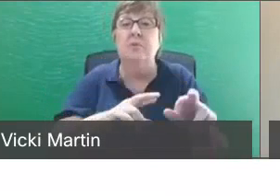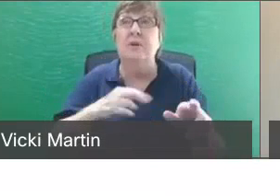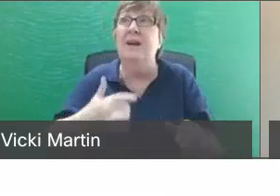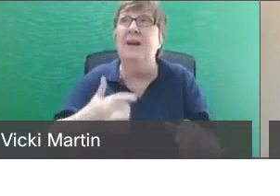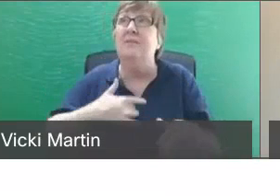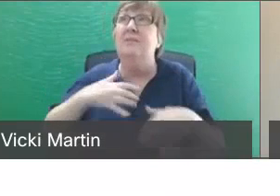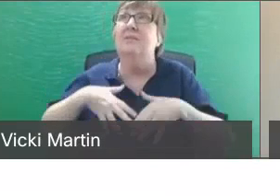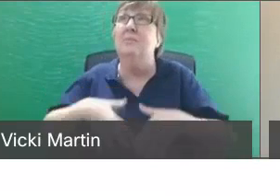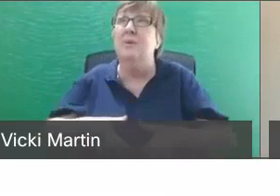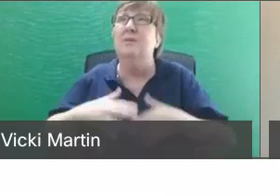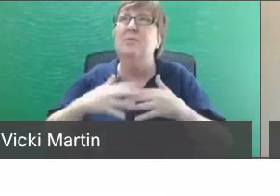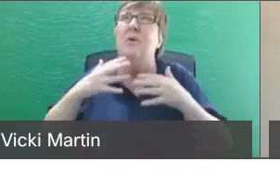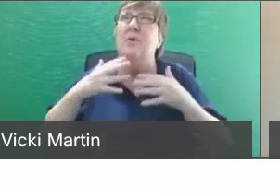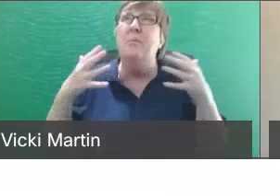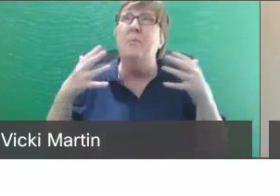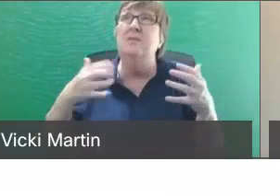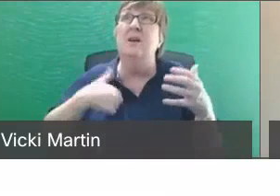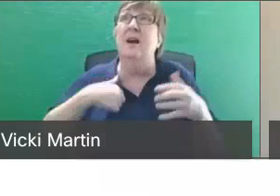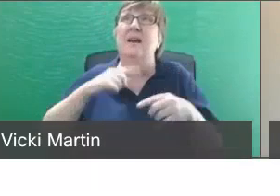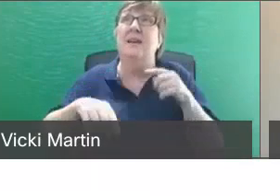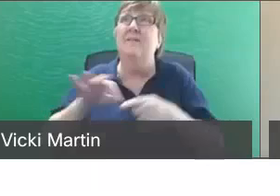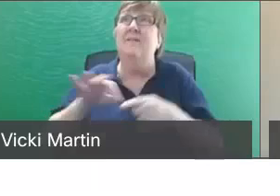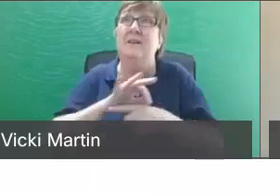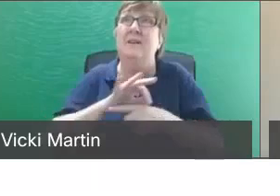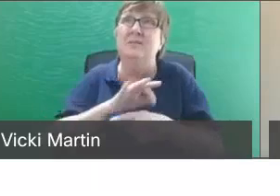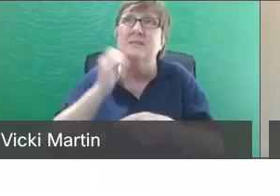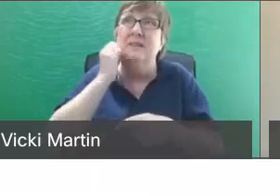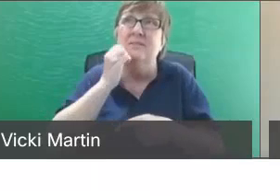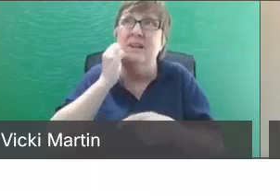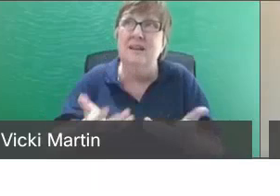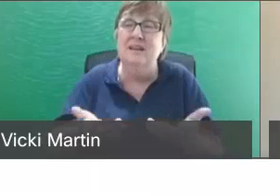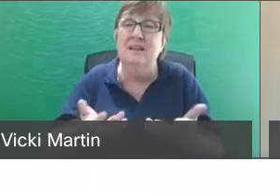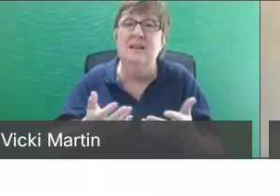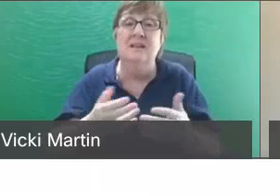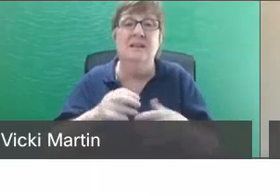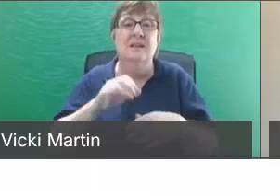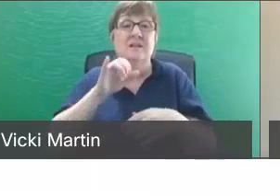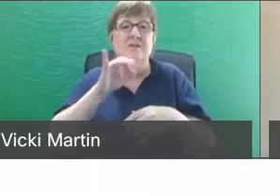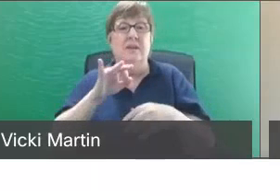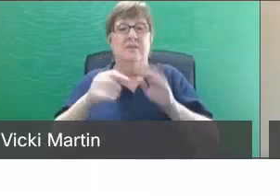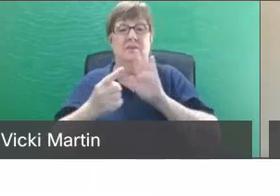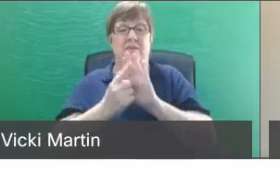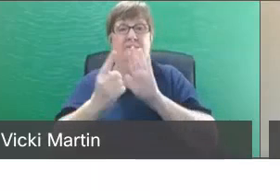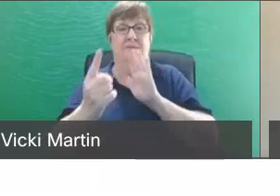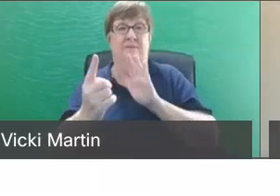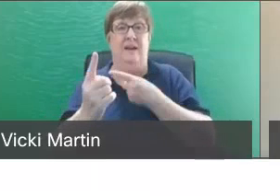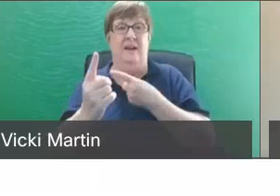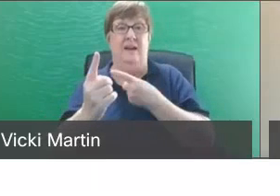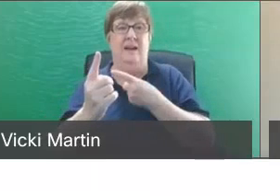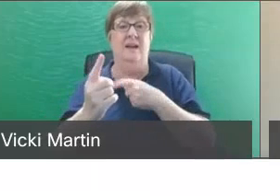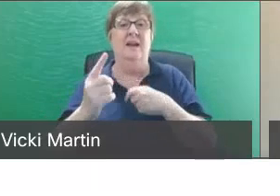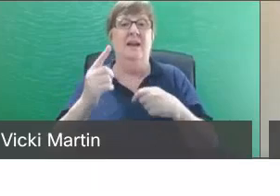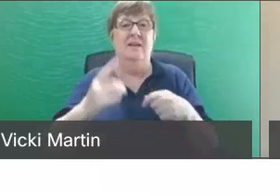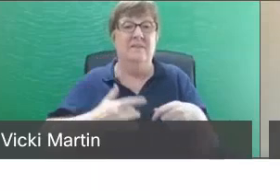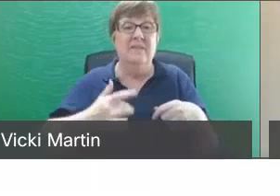have students, especially 1 in 5 of students who cannot function due to being